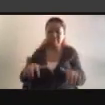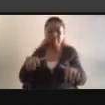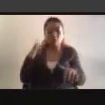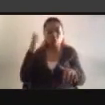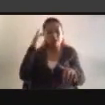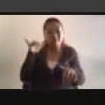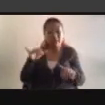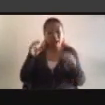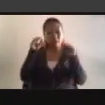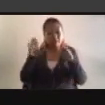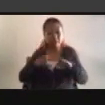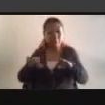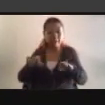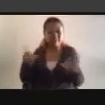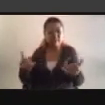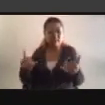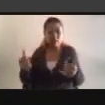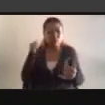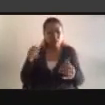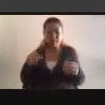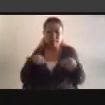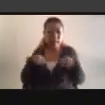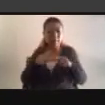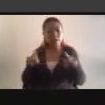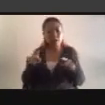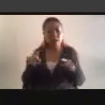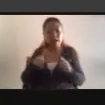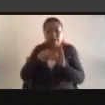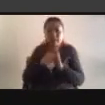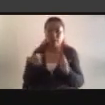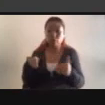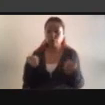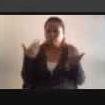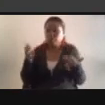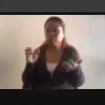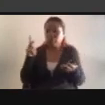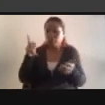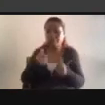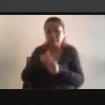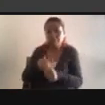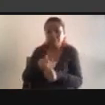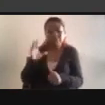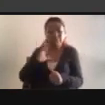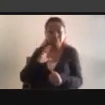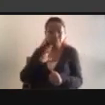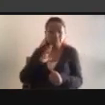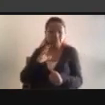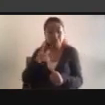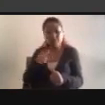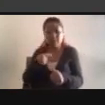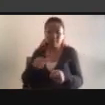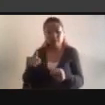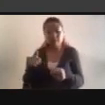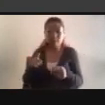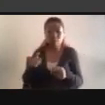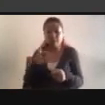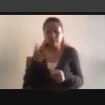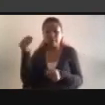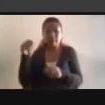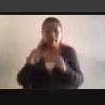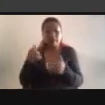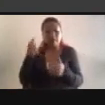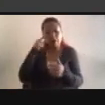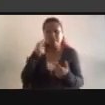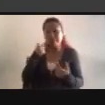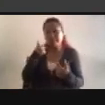But in that time and in that place, we just shrugged and complied and kind of laughed about it as we walked out of class. So the world has really